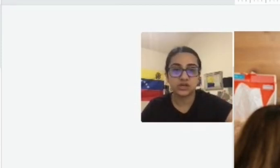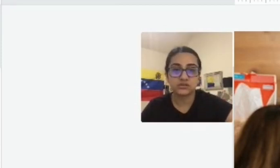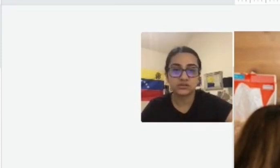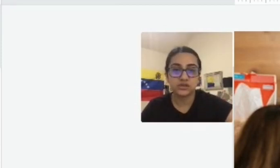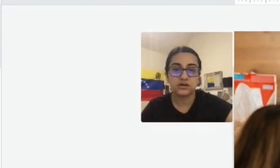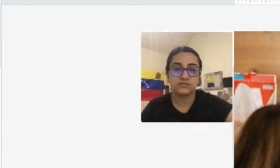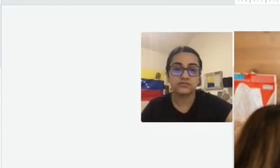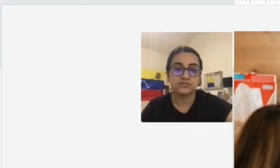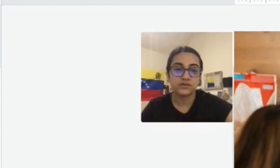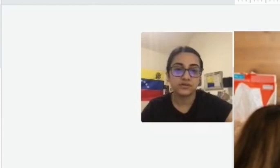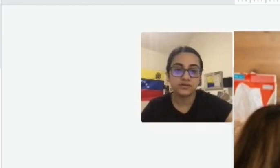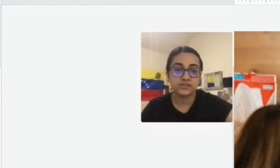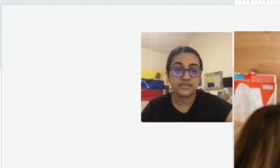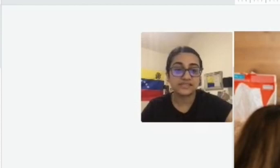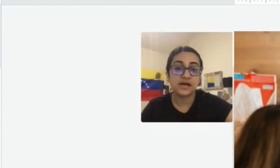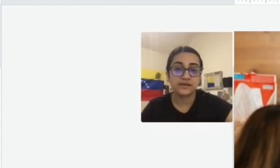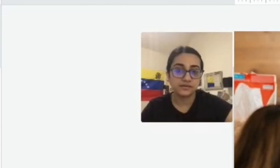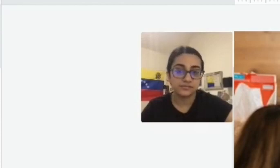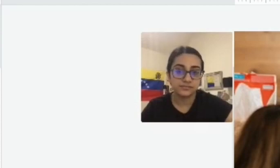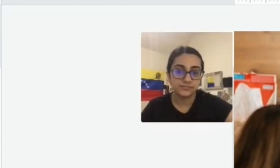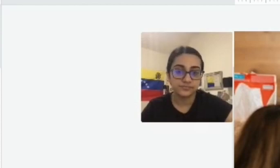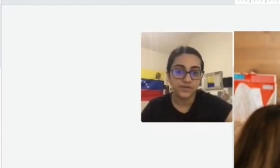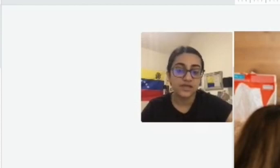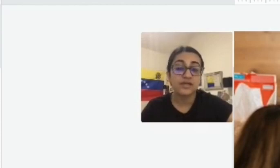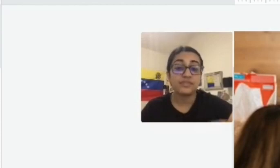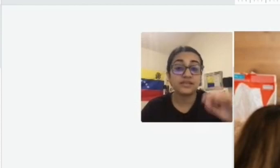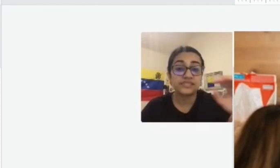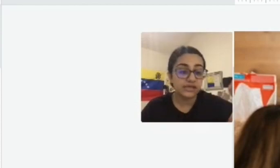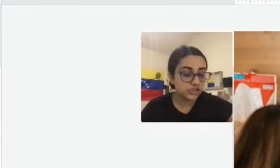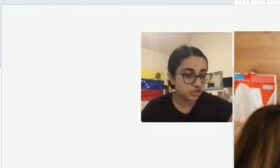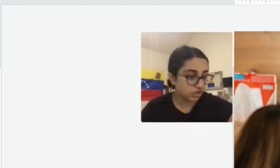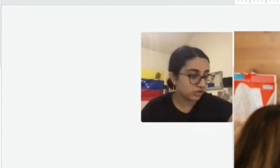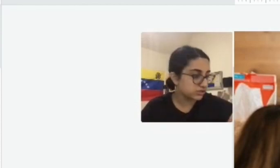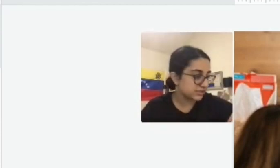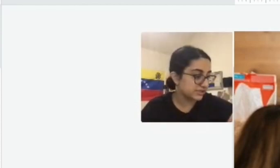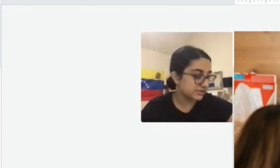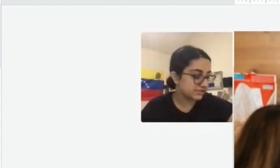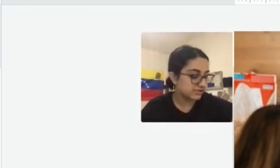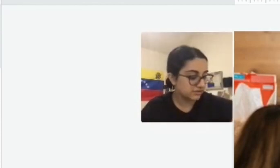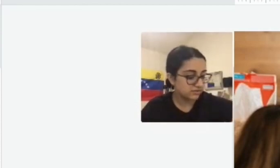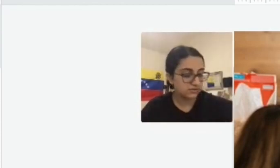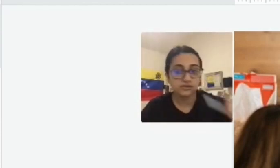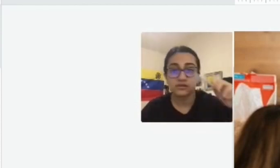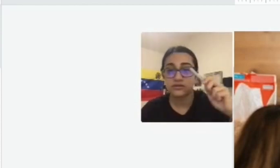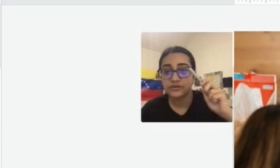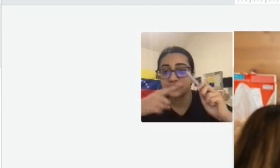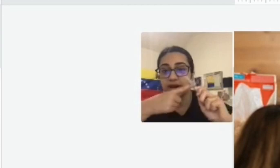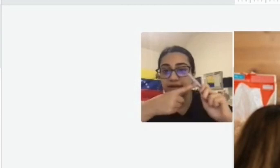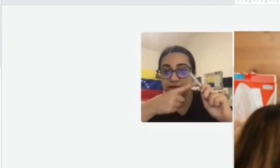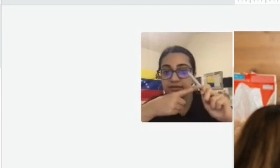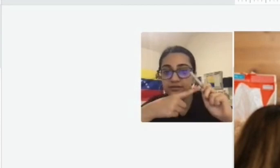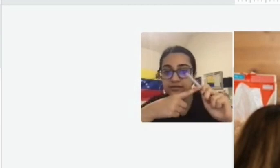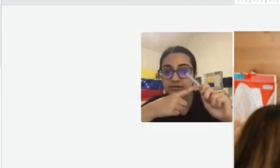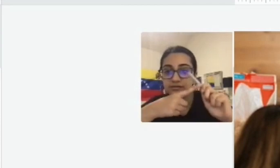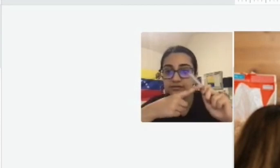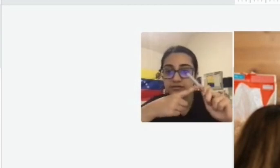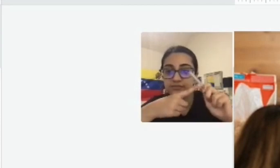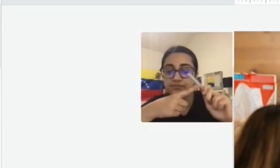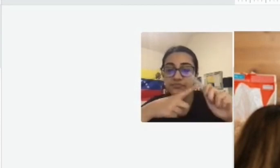What color is the shirt of the sun? The sun's shirt is gray.